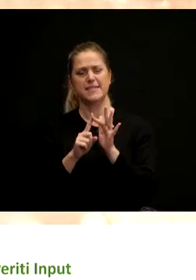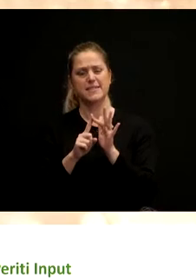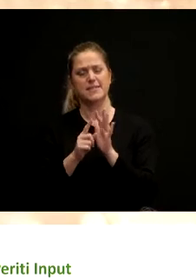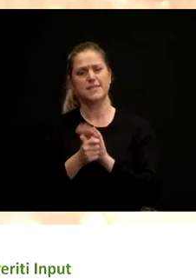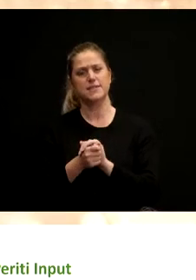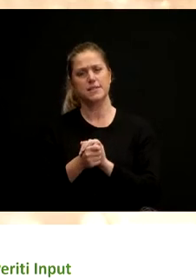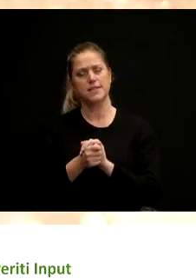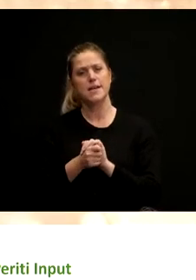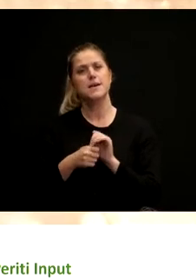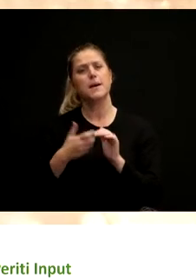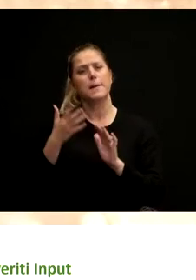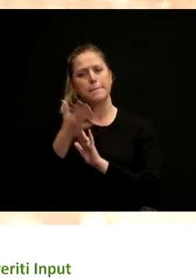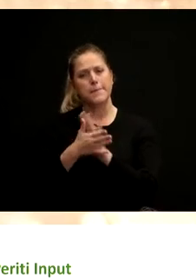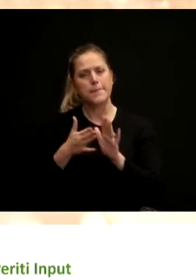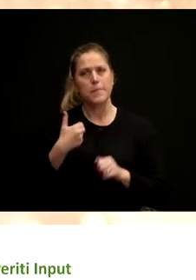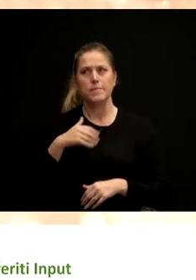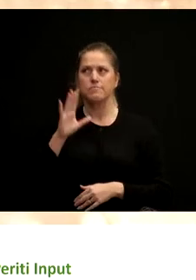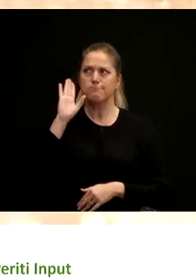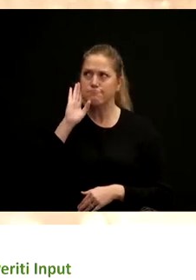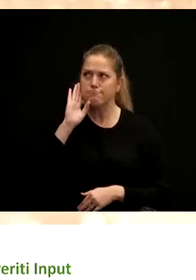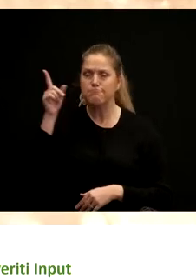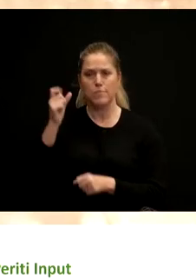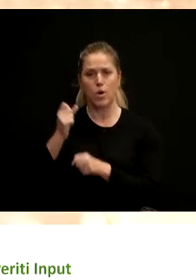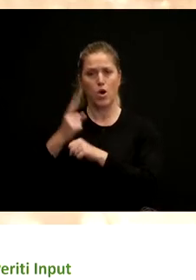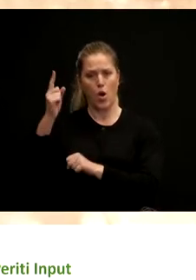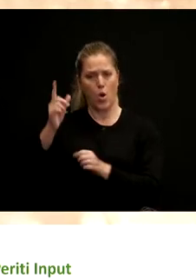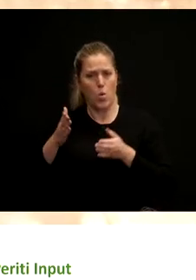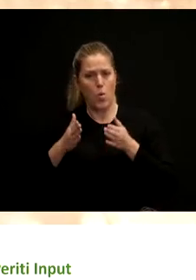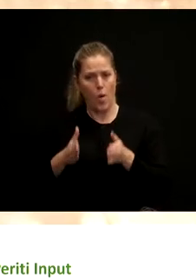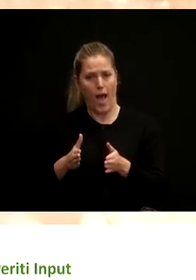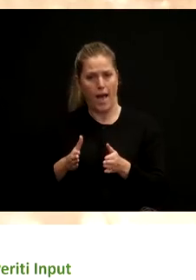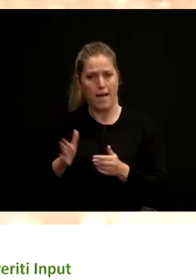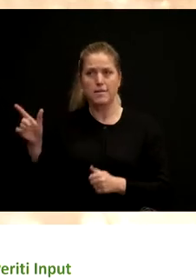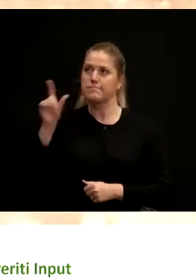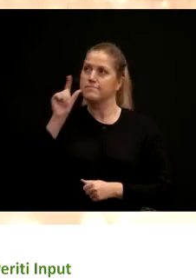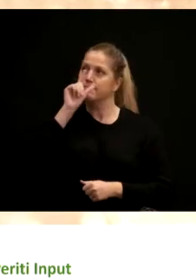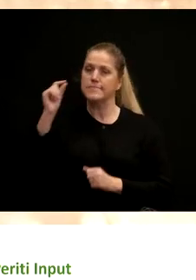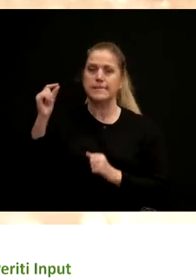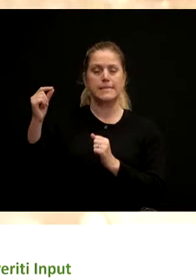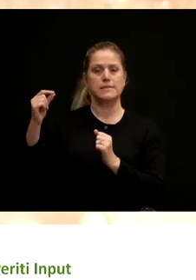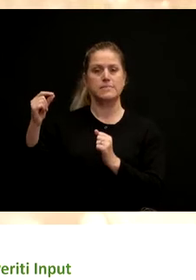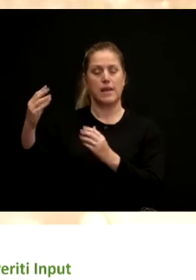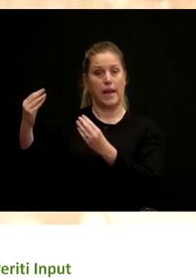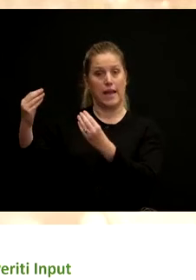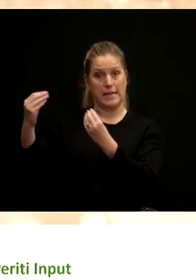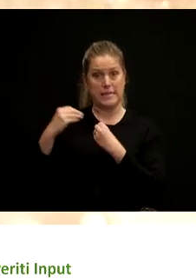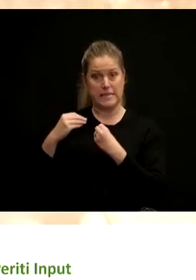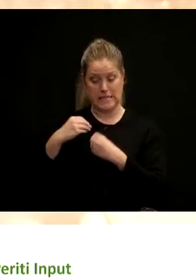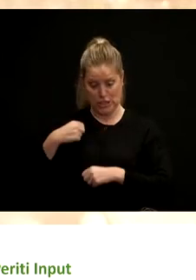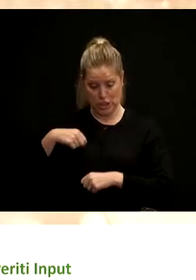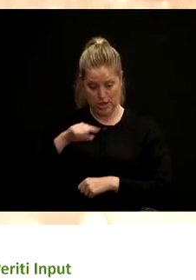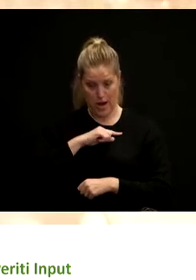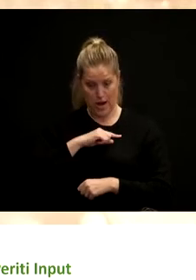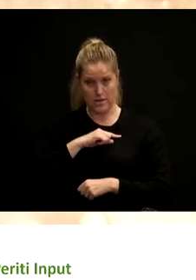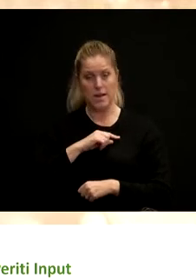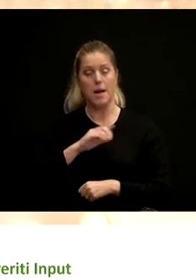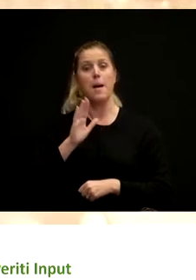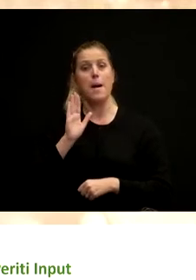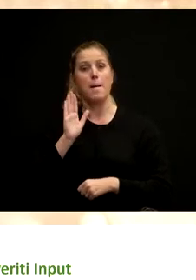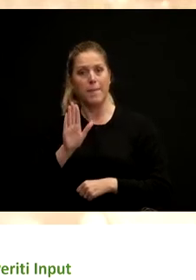own initiative that remarkably allows what is not God to mediate